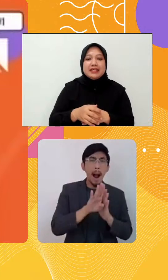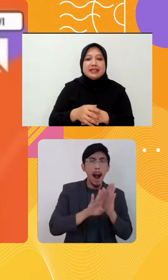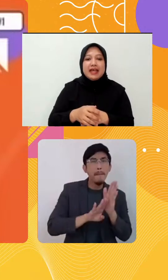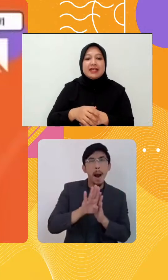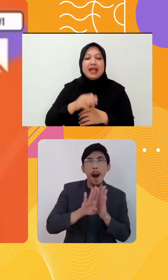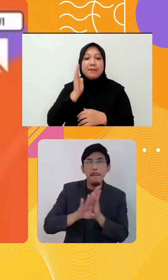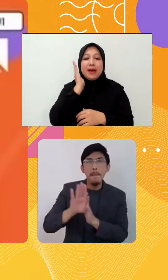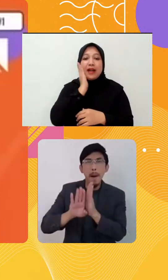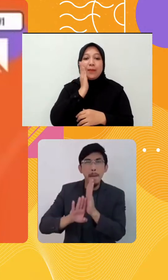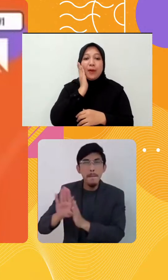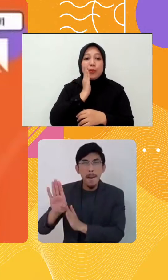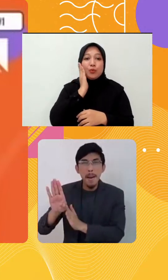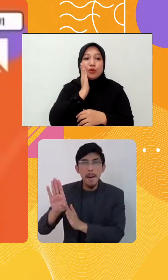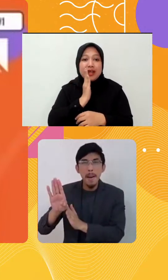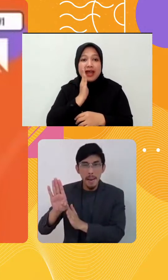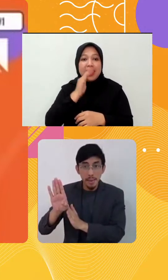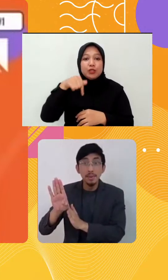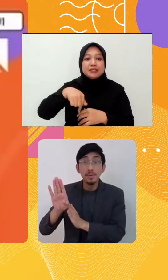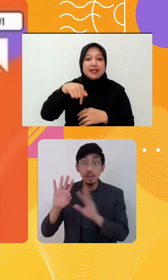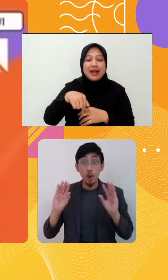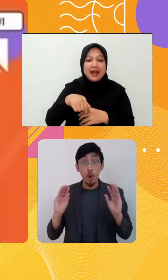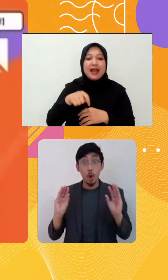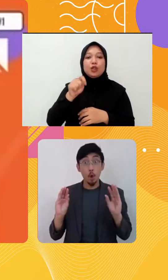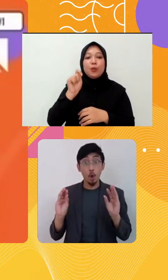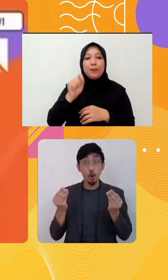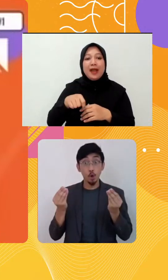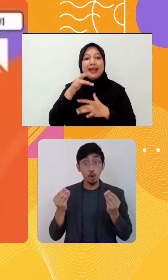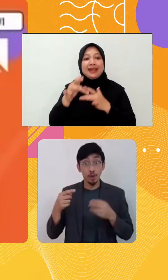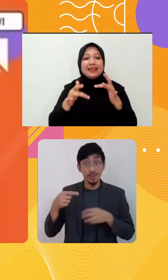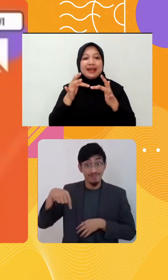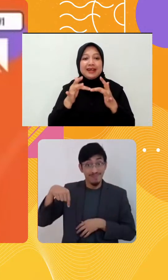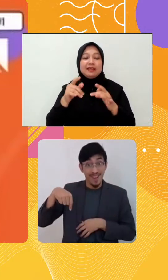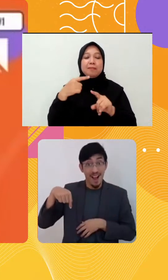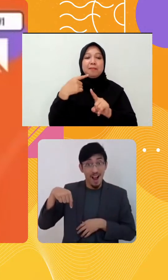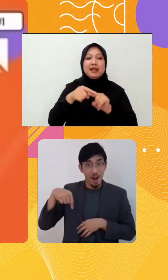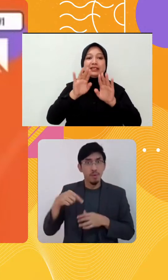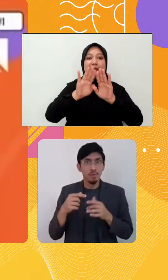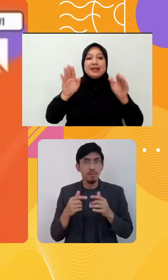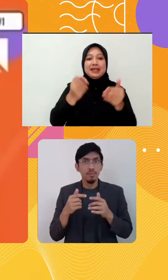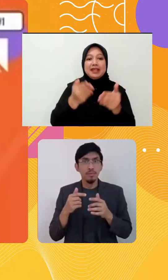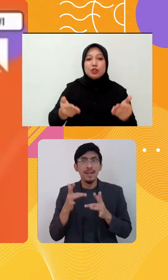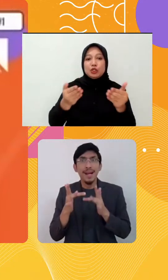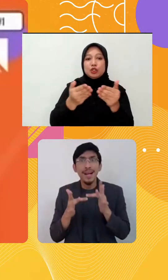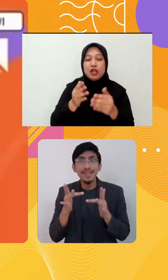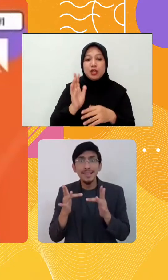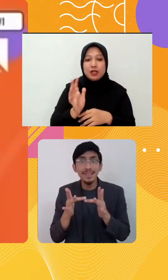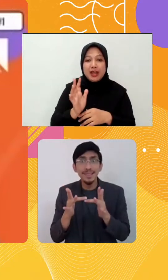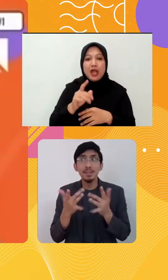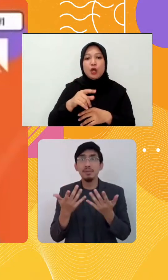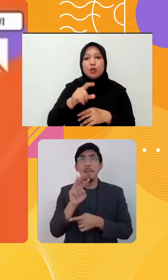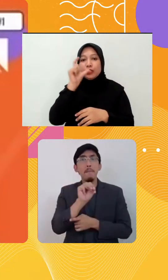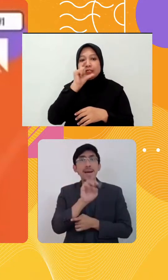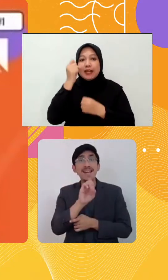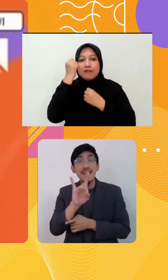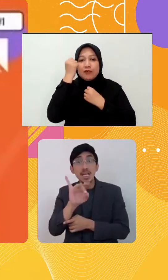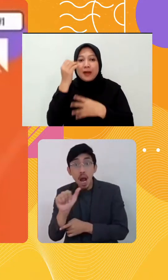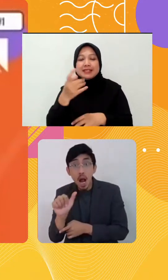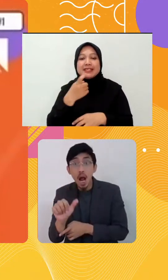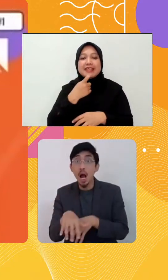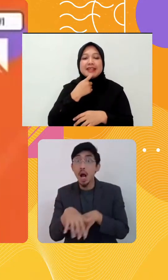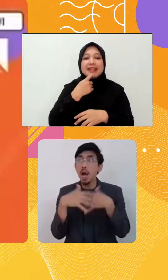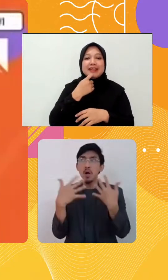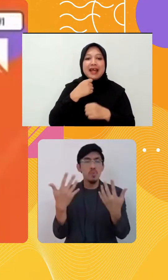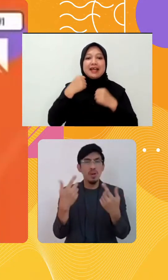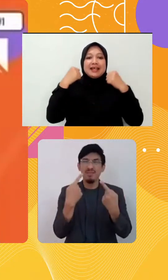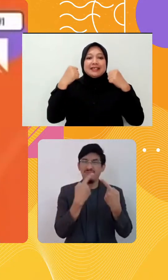the internet or social media as one of the most important sources of information about SRH, and highlighting